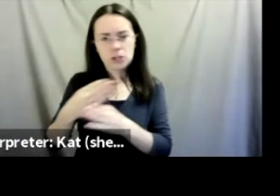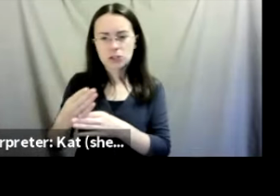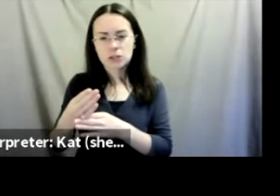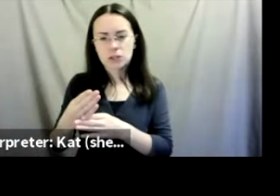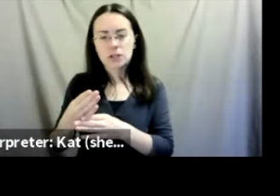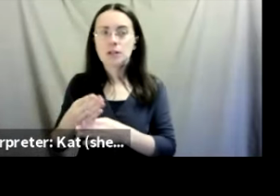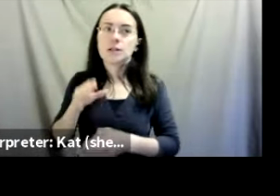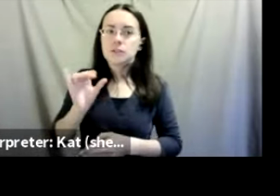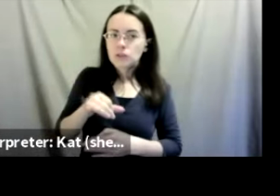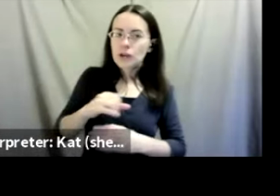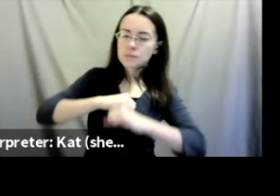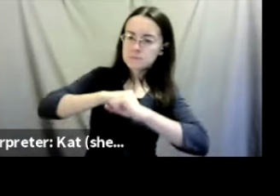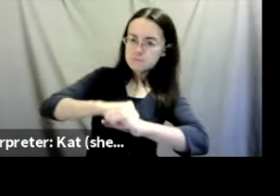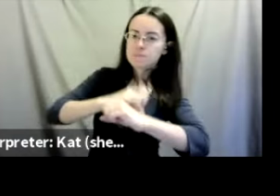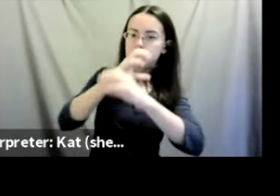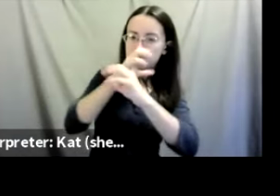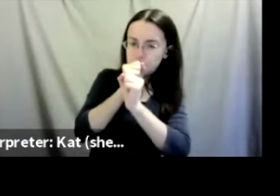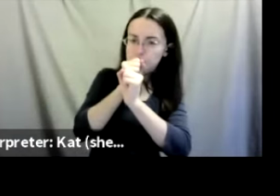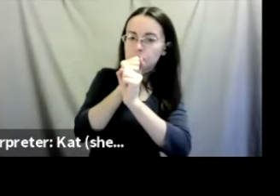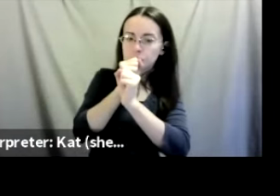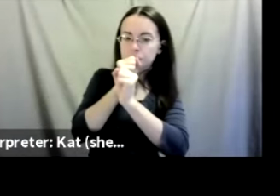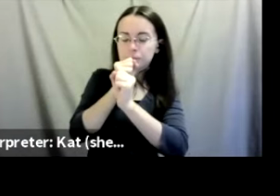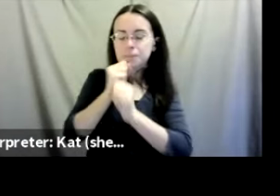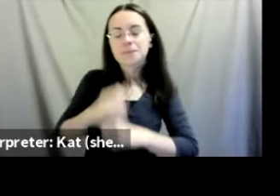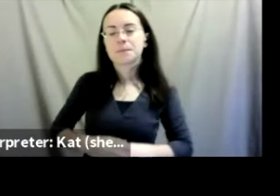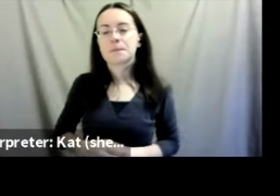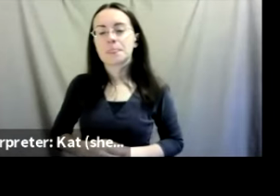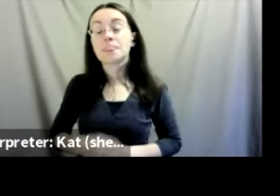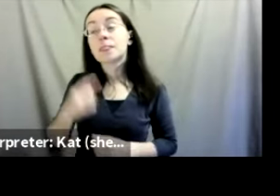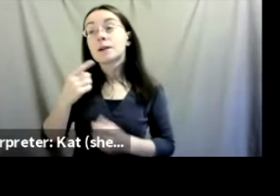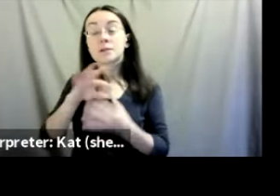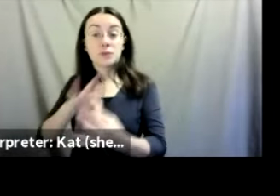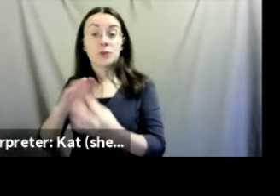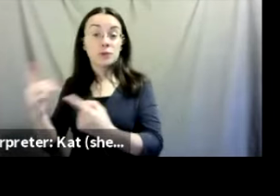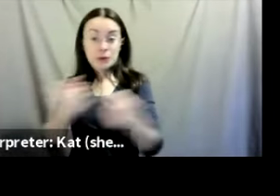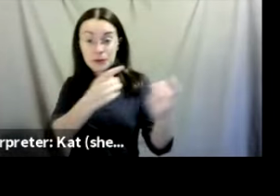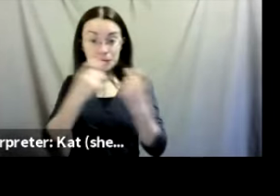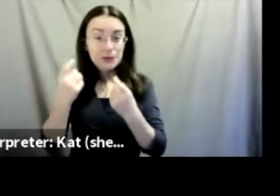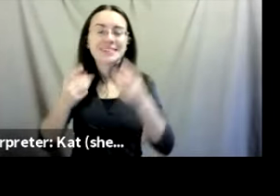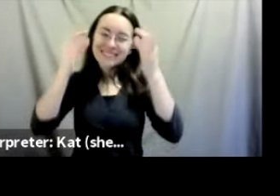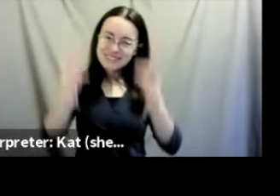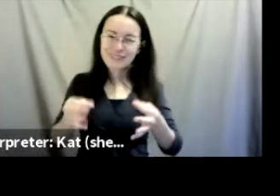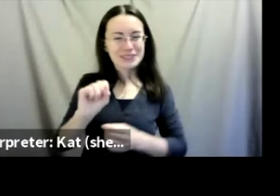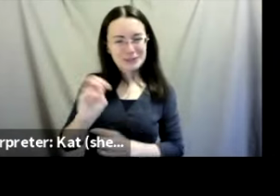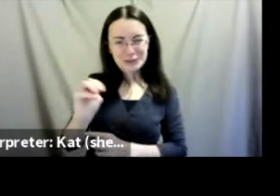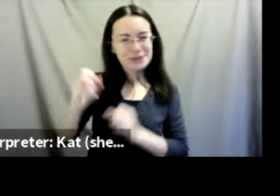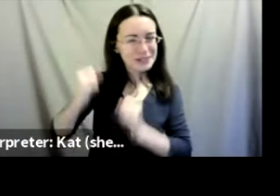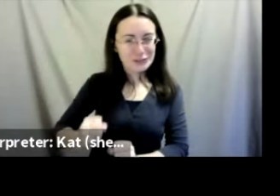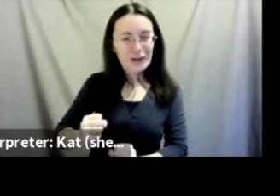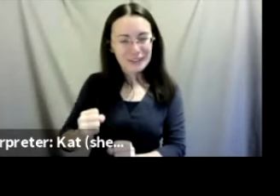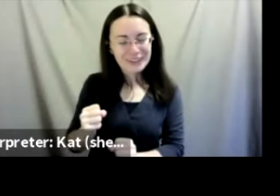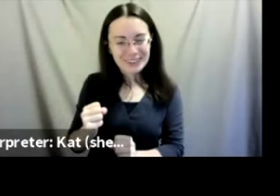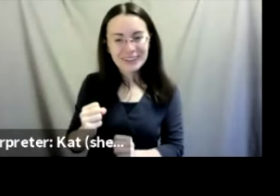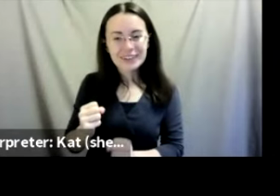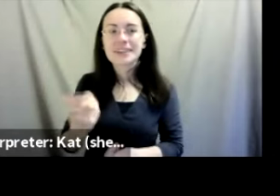maintain the confidentiality. And as for recruiting, definitely for us, it was a lot of social media because we weren't in